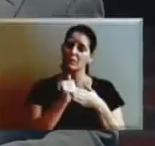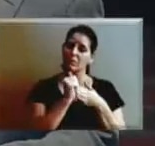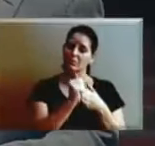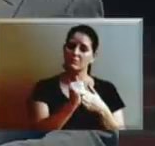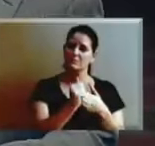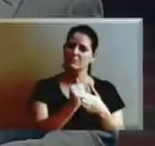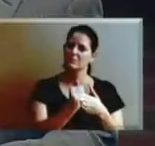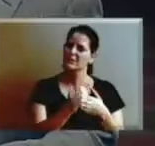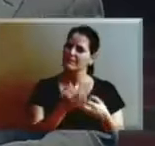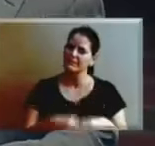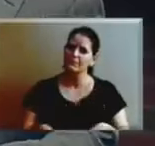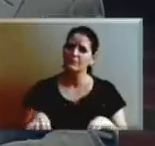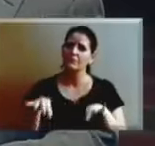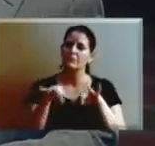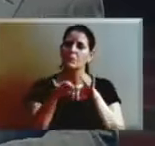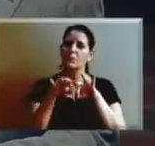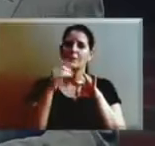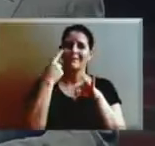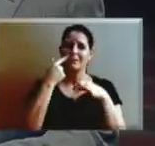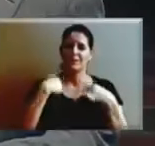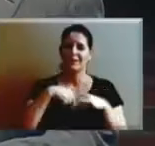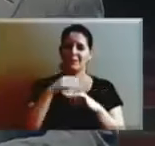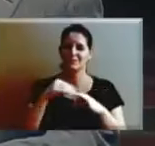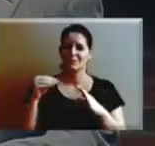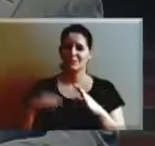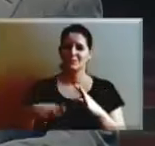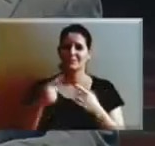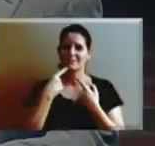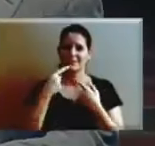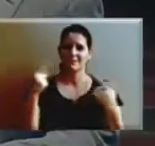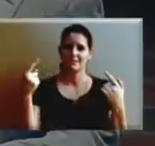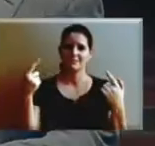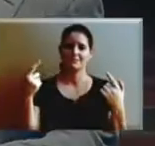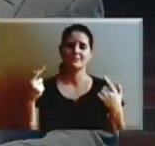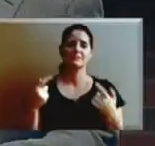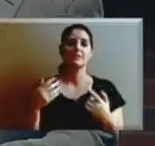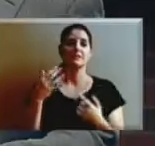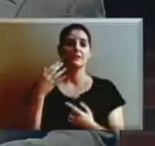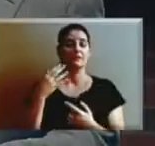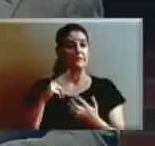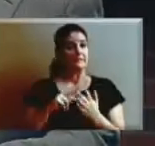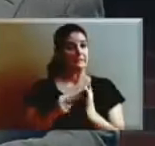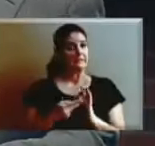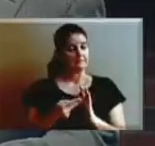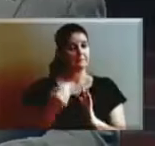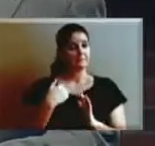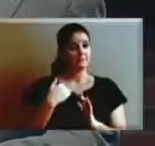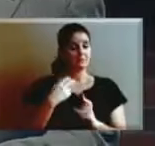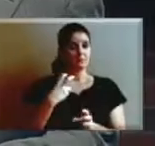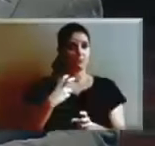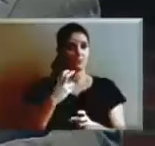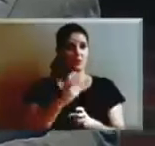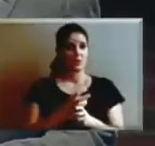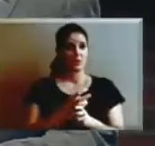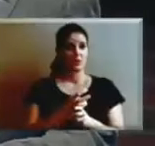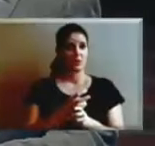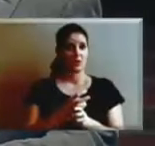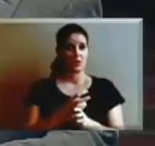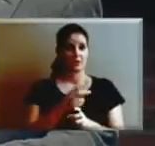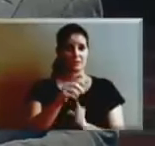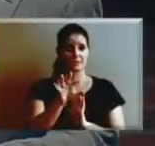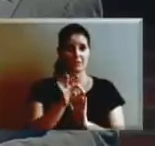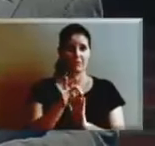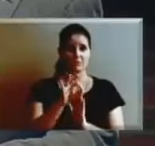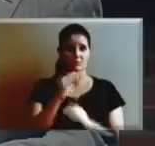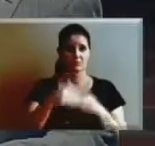Jefferson County Public School District students. Therefore, the district has a rigorous principal prep program and selection